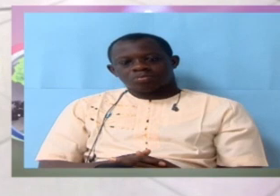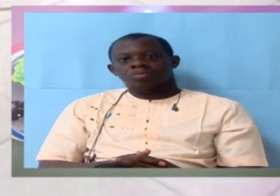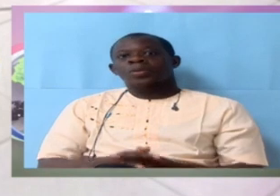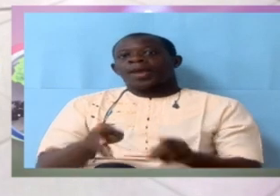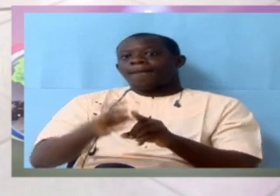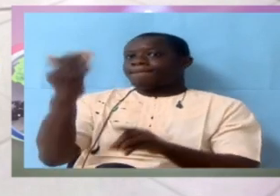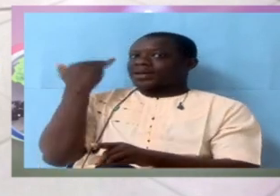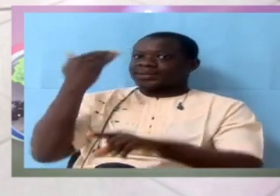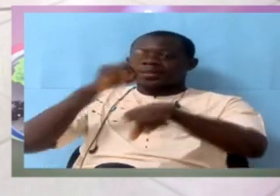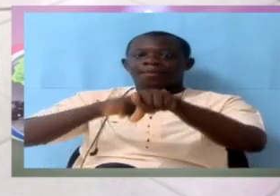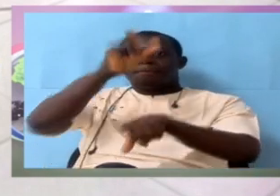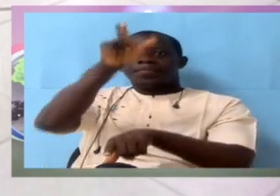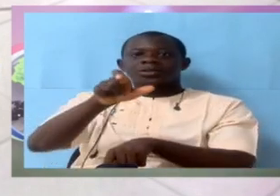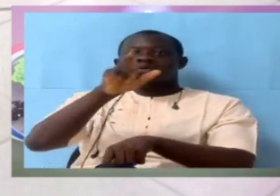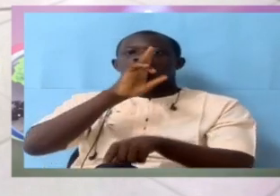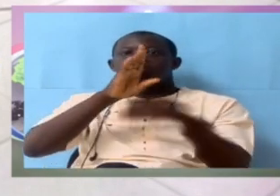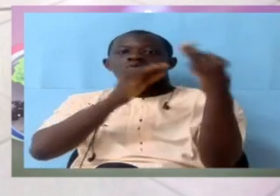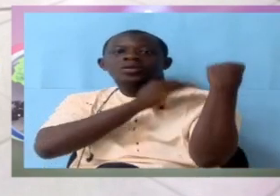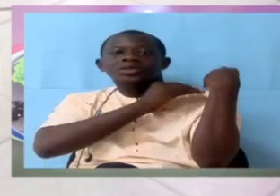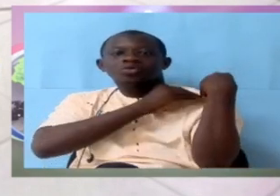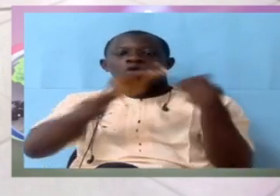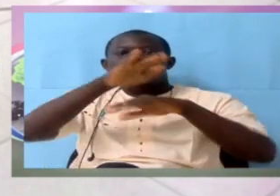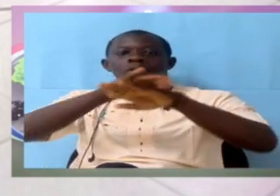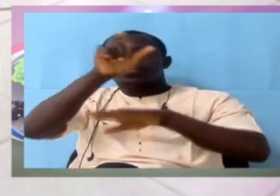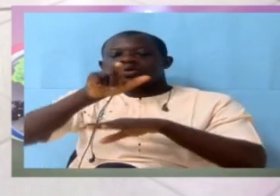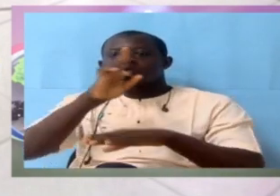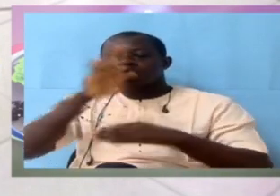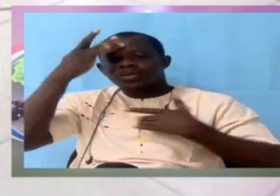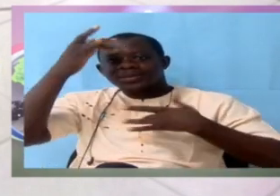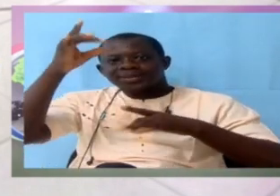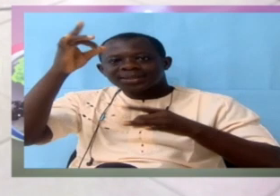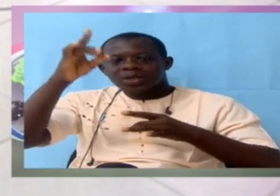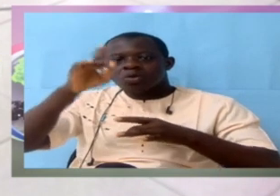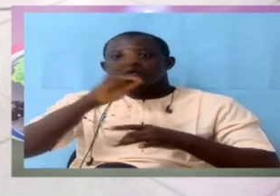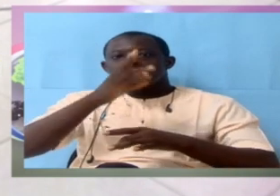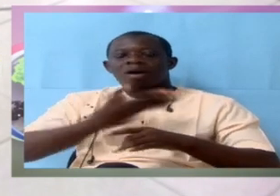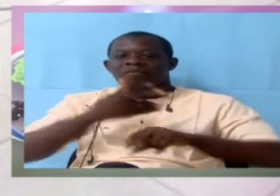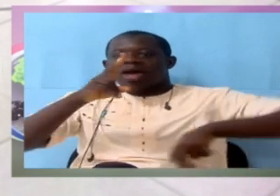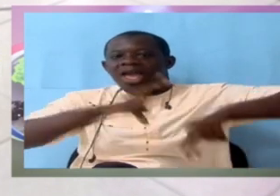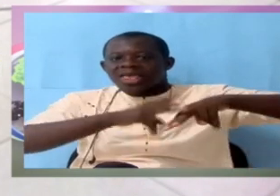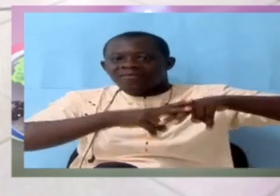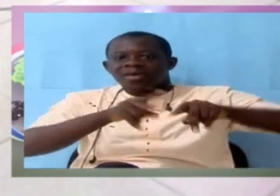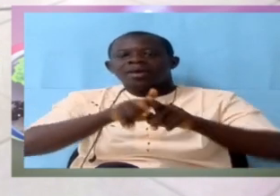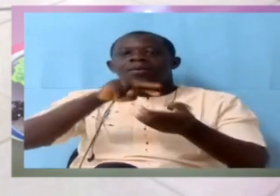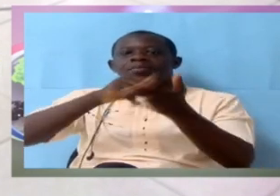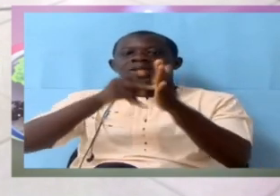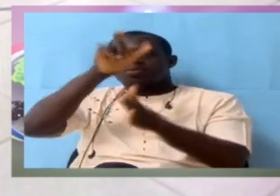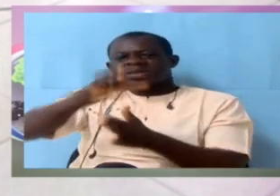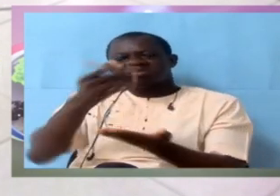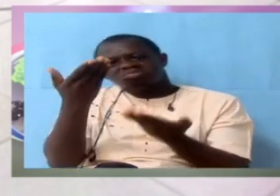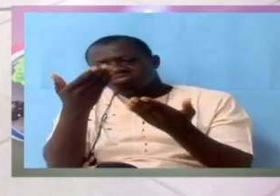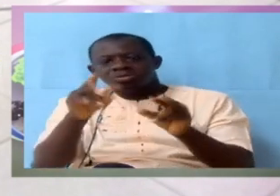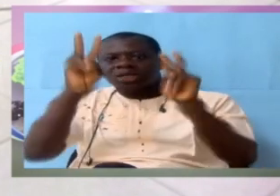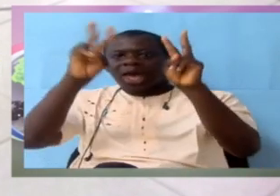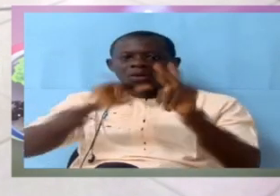At that time, the person who was in charge of the patients and the treatment itself was somebody, whether it's Yaya Jamme's son